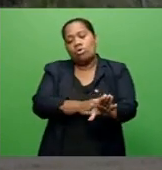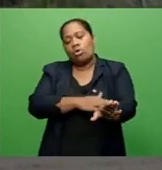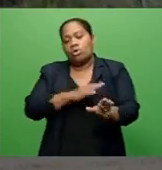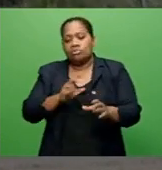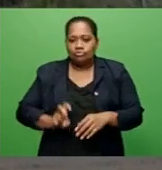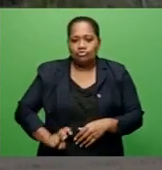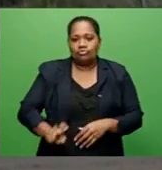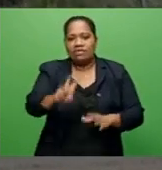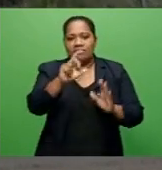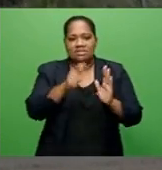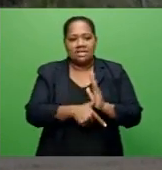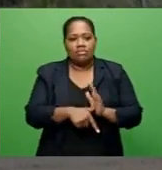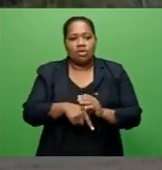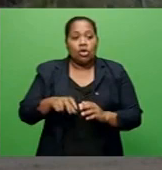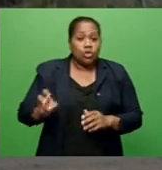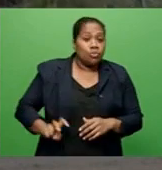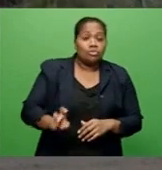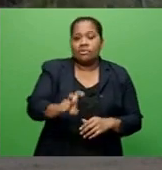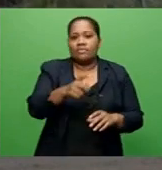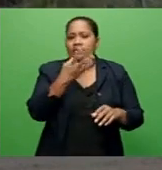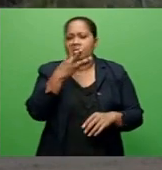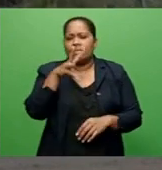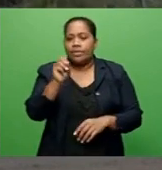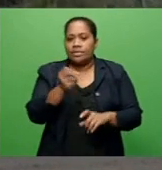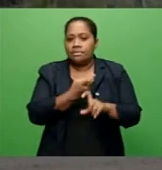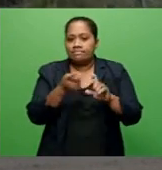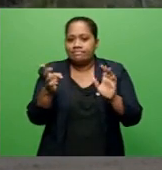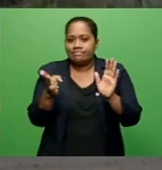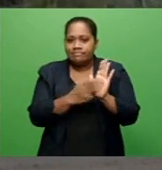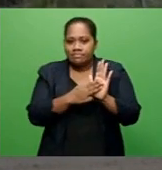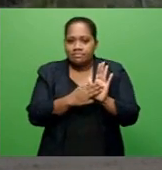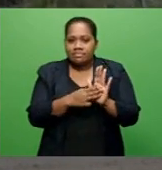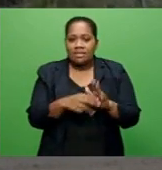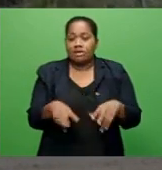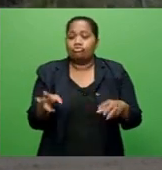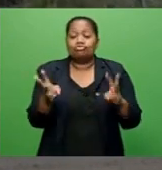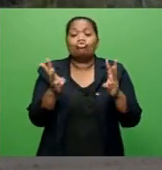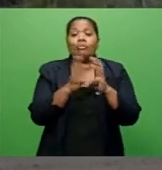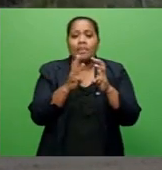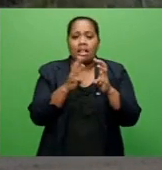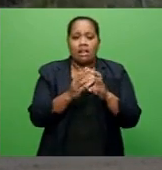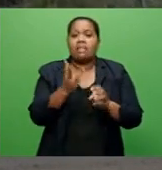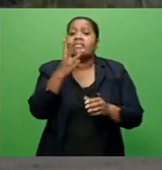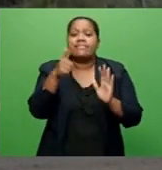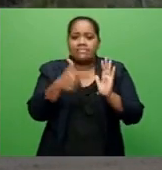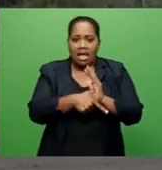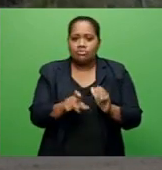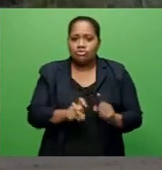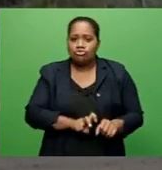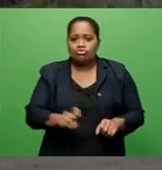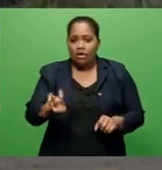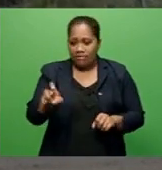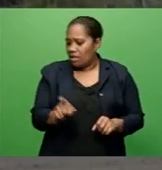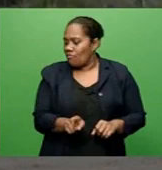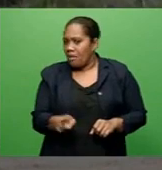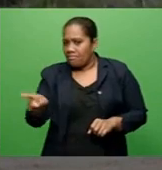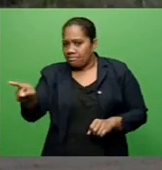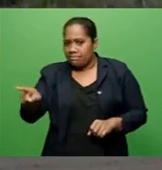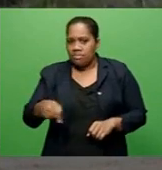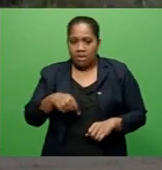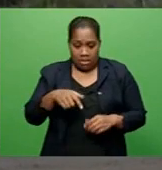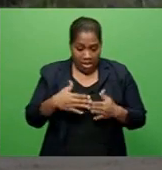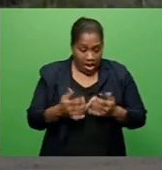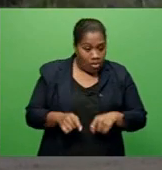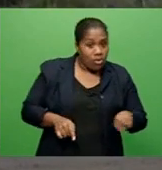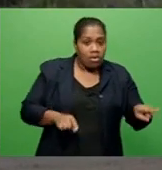will be traveling for almost 30 kilometers with almost triple the travel time that it normally takes from here, Tambia, to